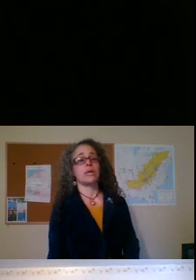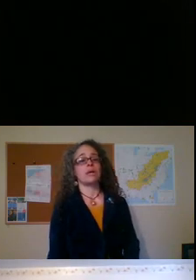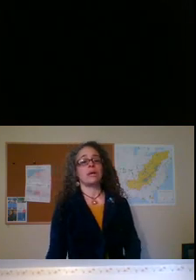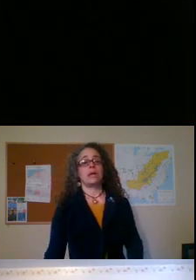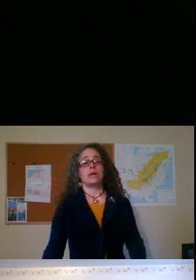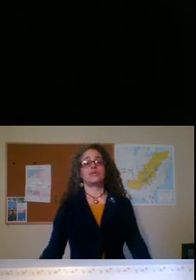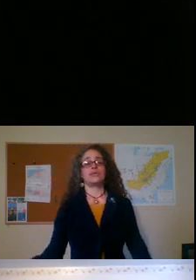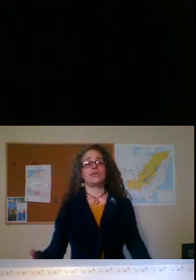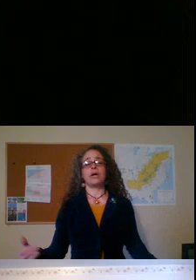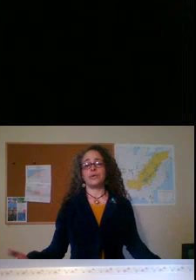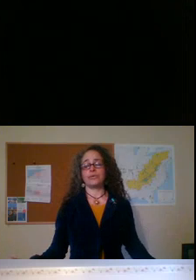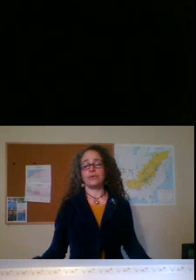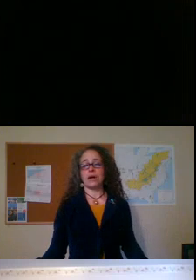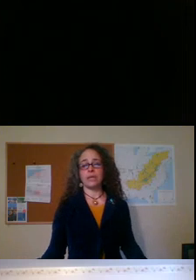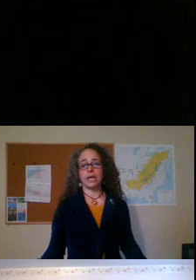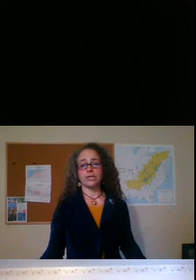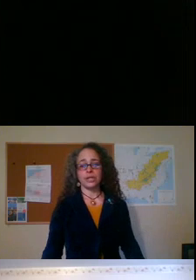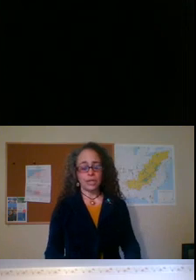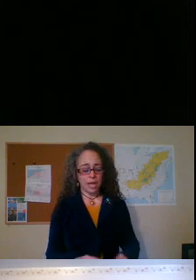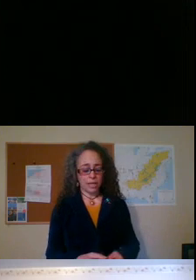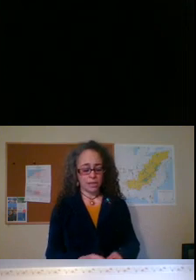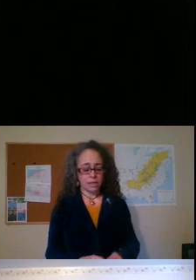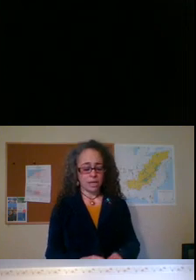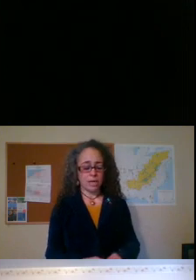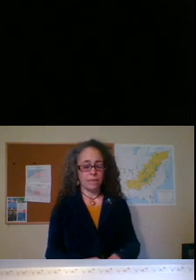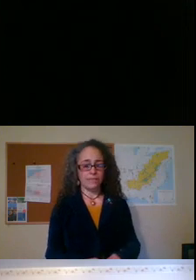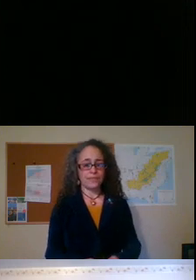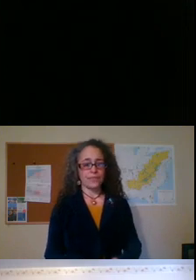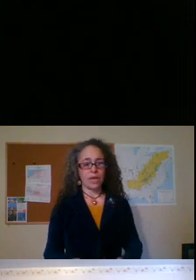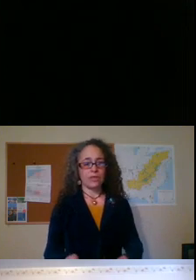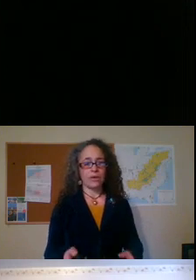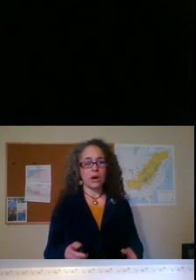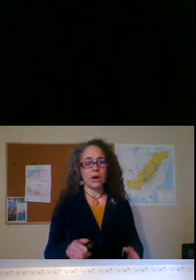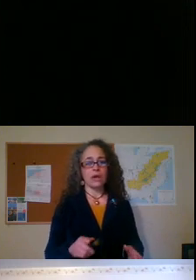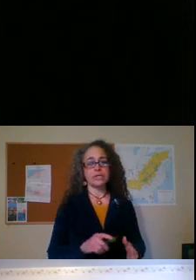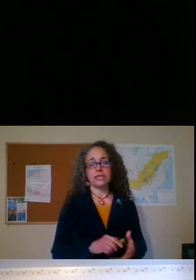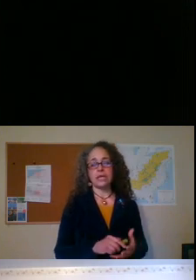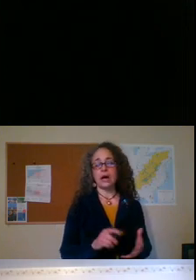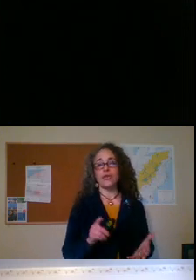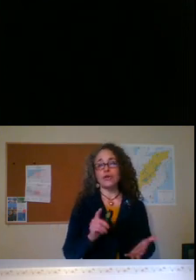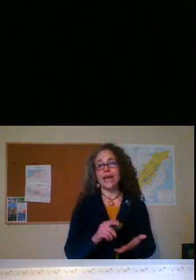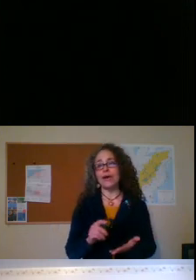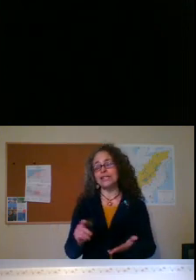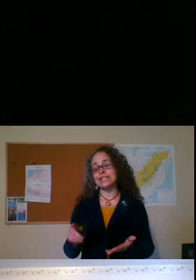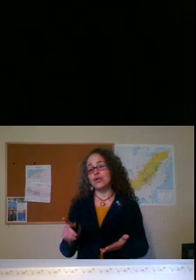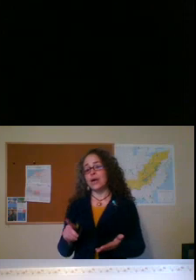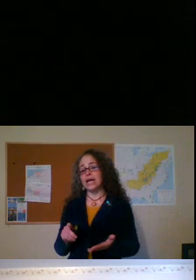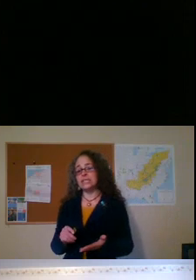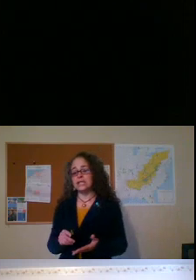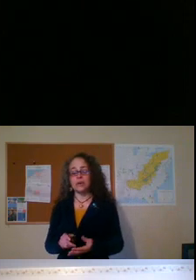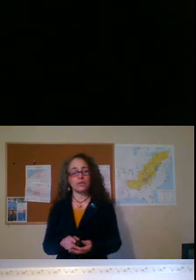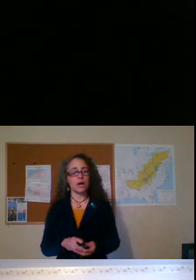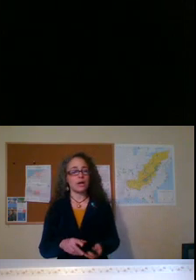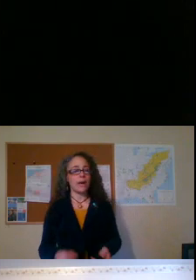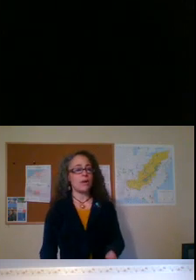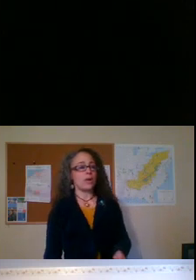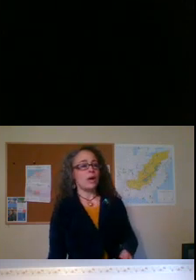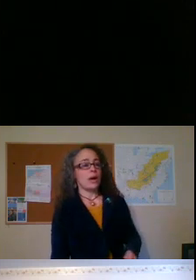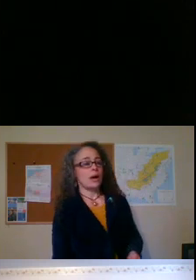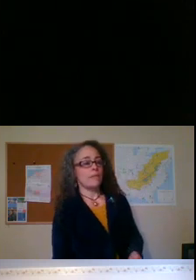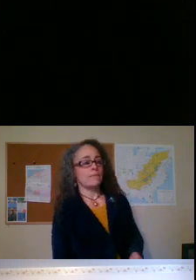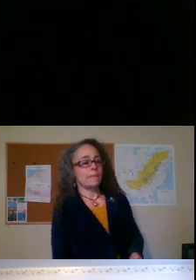be the one to help you through your application, and there are other ARC grants that I will